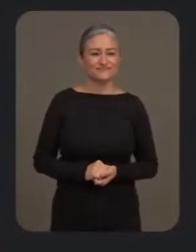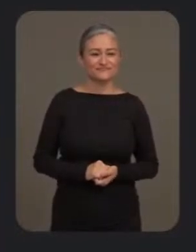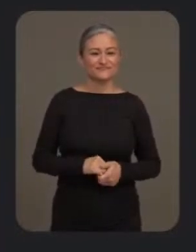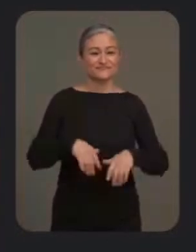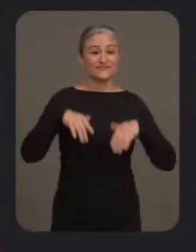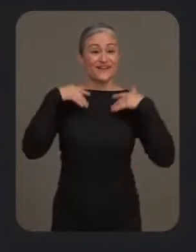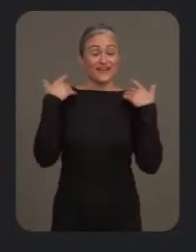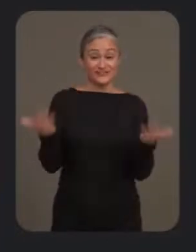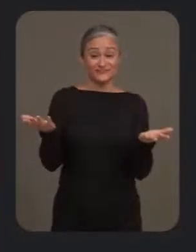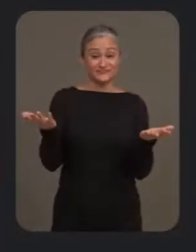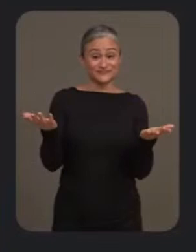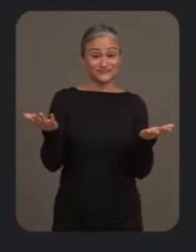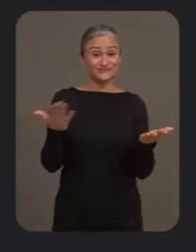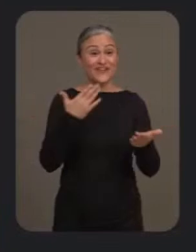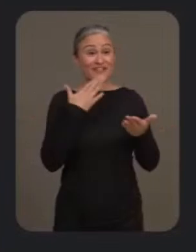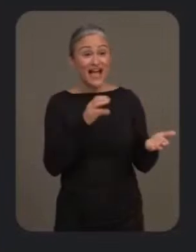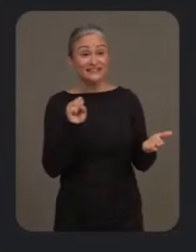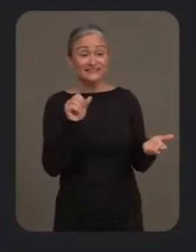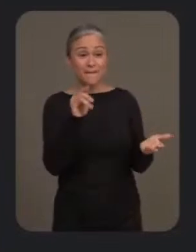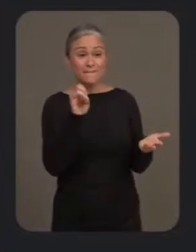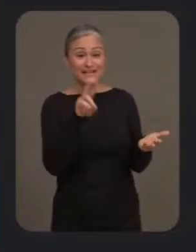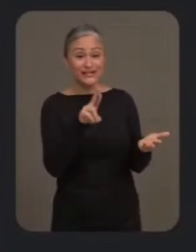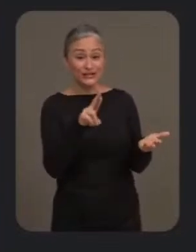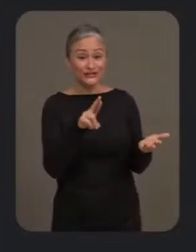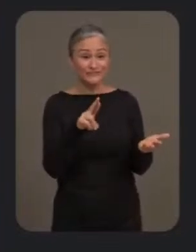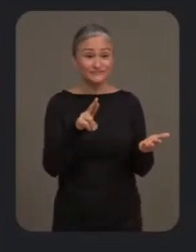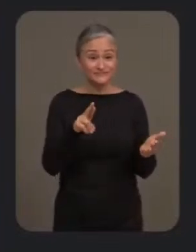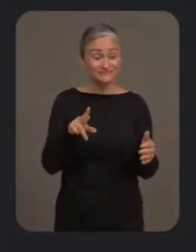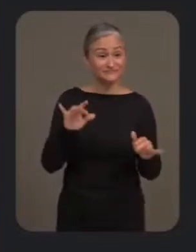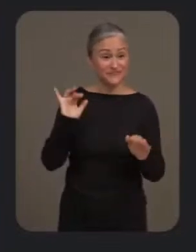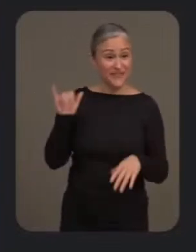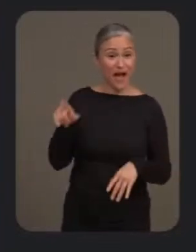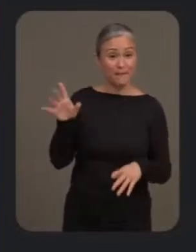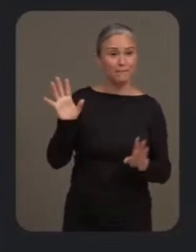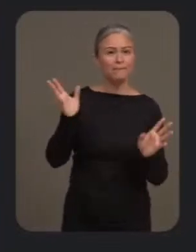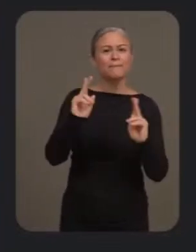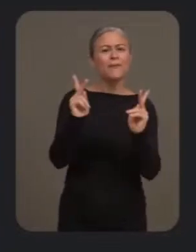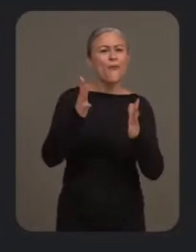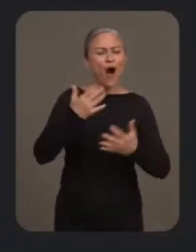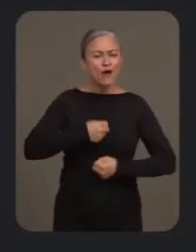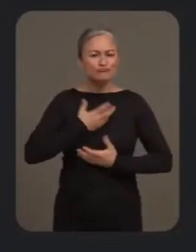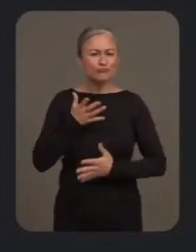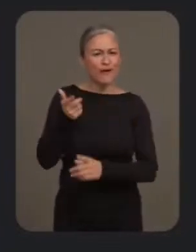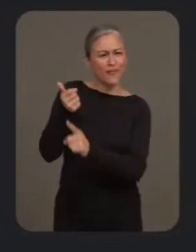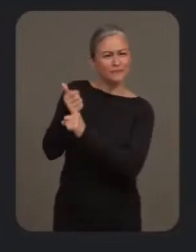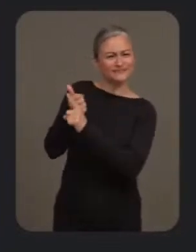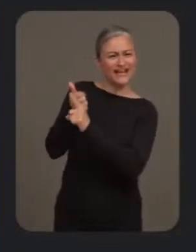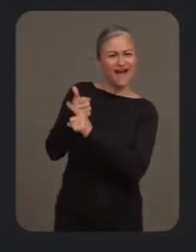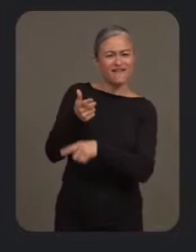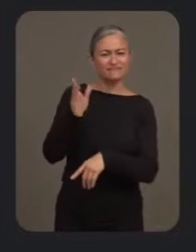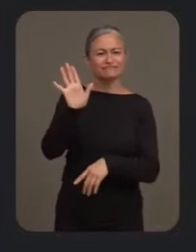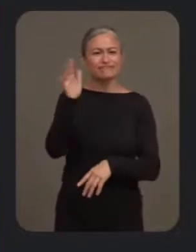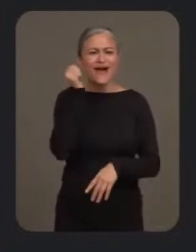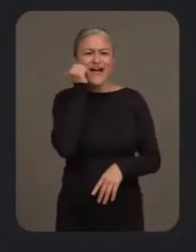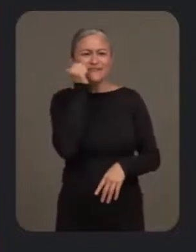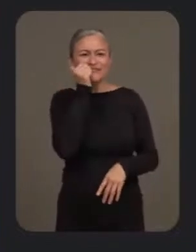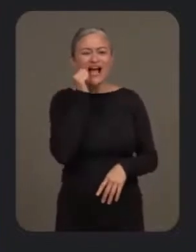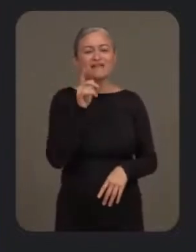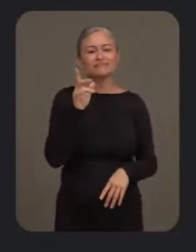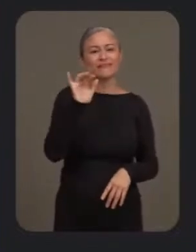All right, thanks, Samir, and hello, everyone. So here's the thing. People want to express themselves in the products they use every